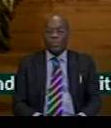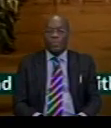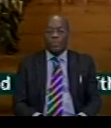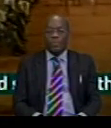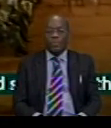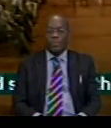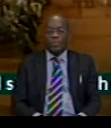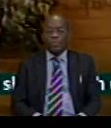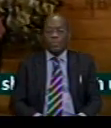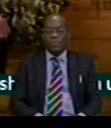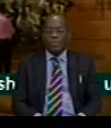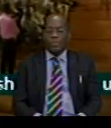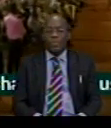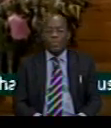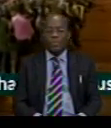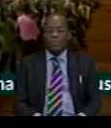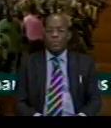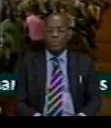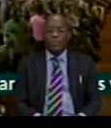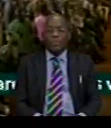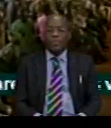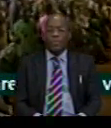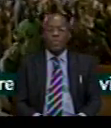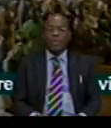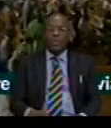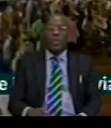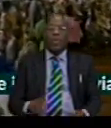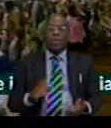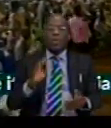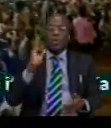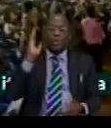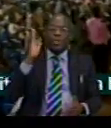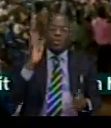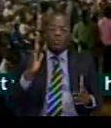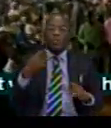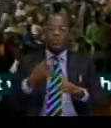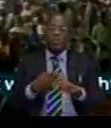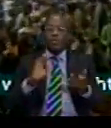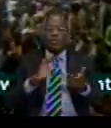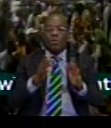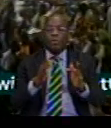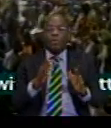We are going online to hear testimony what the Lord has done.